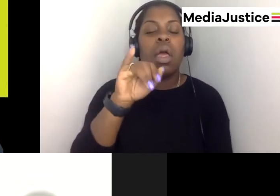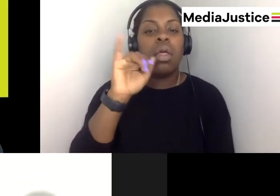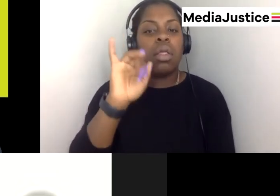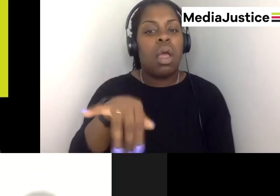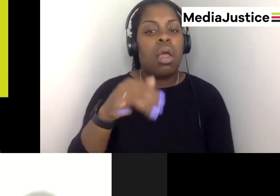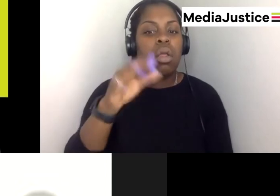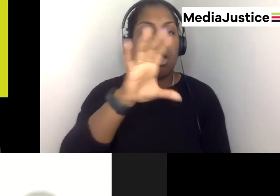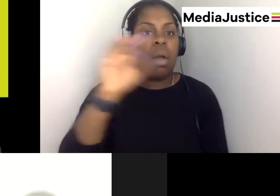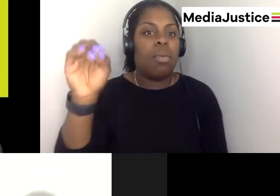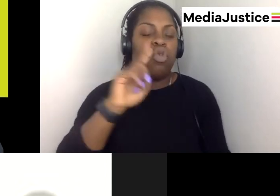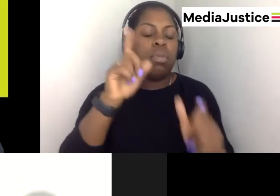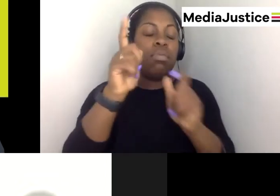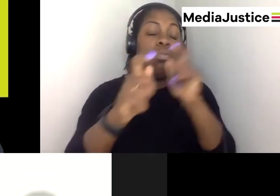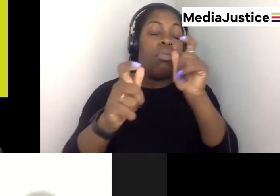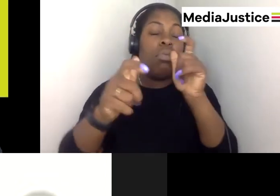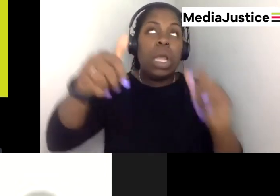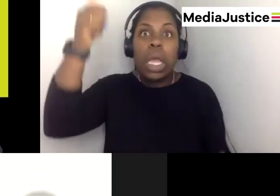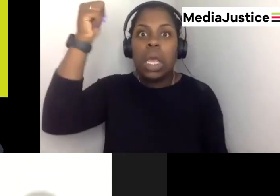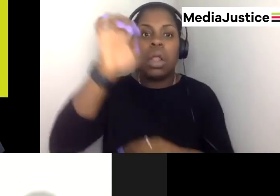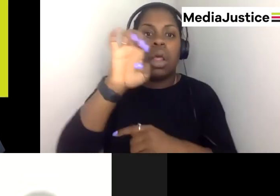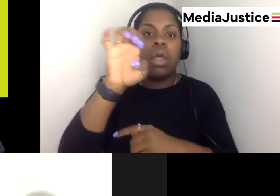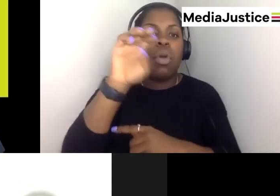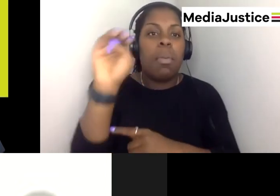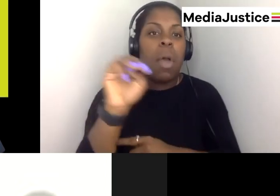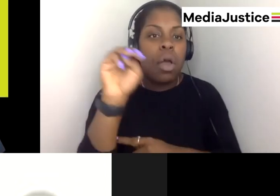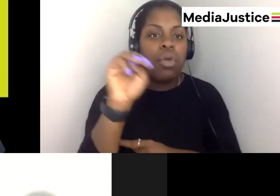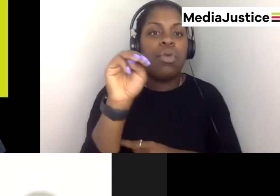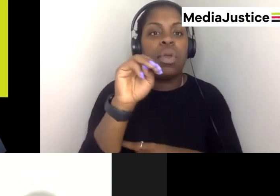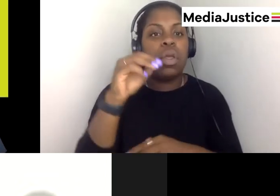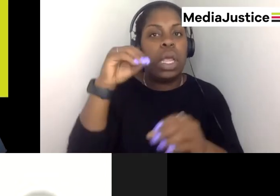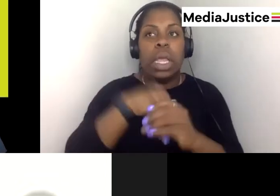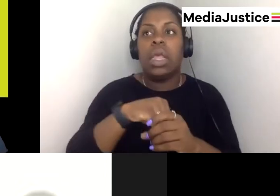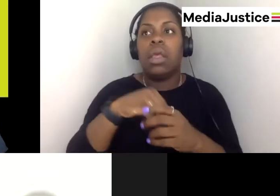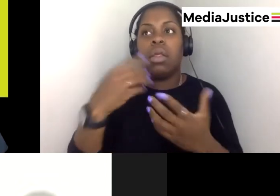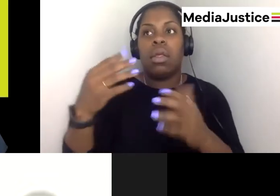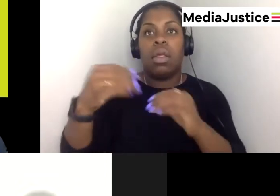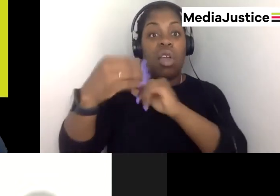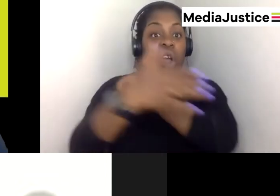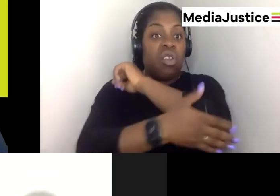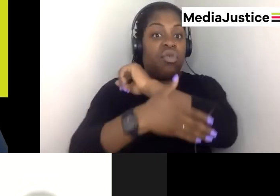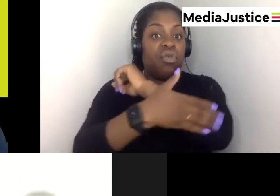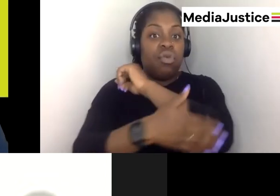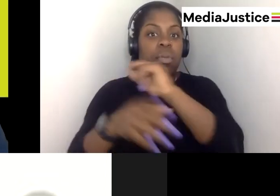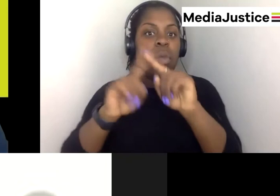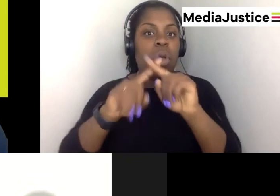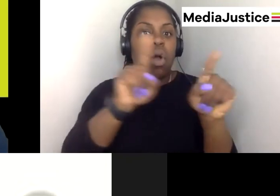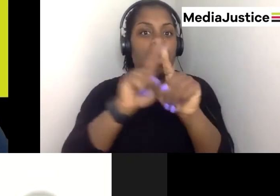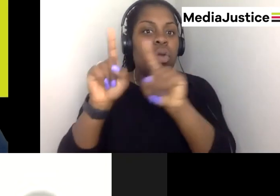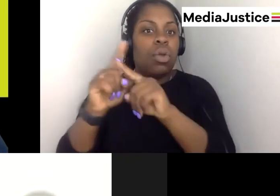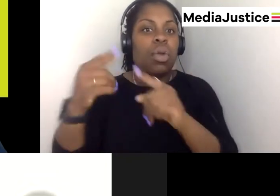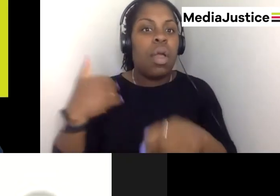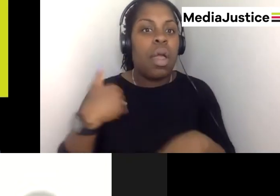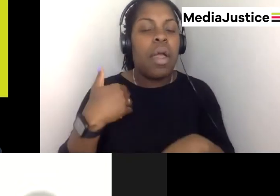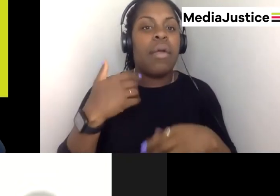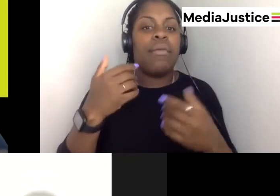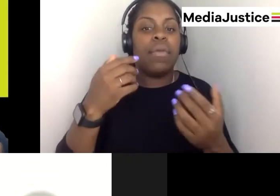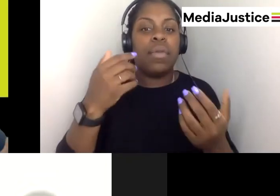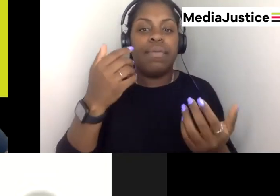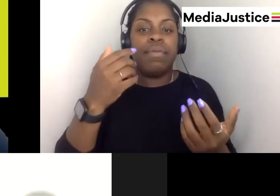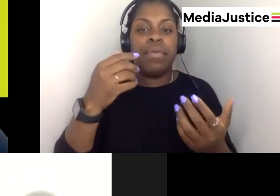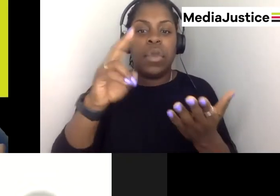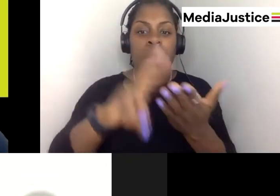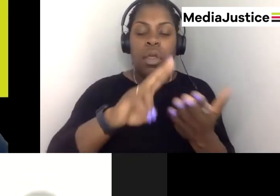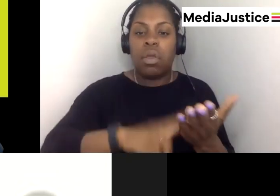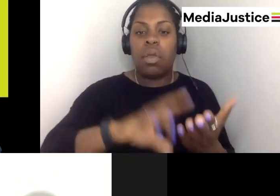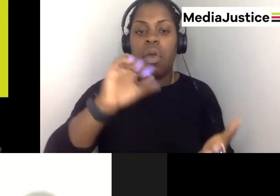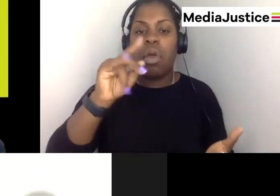that is the biggest electronic monitoring company in the country, but it also has the contract with ICE to